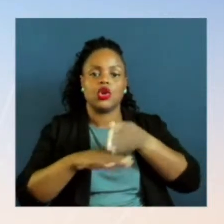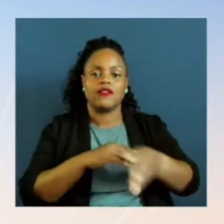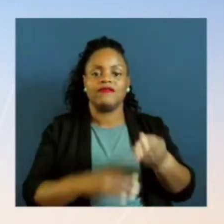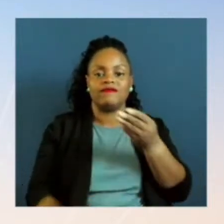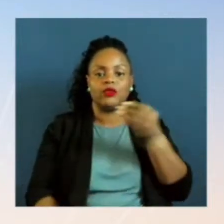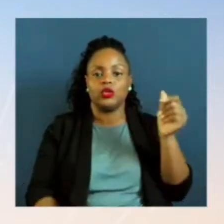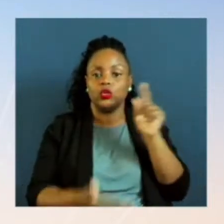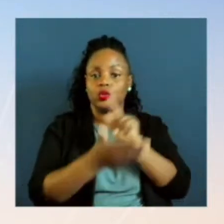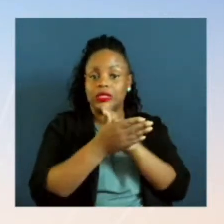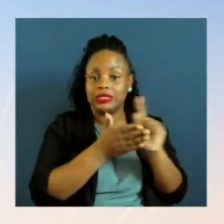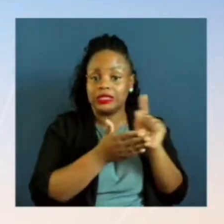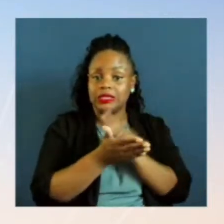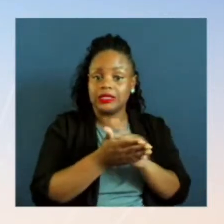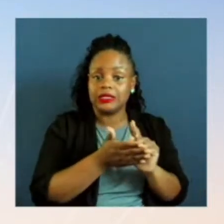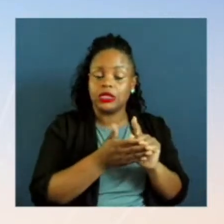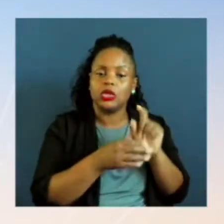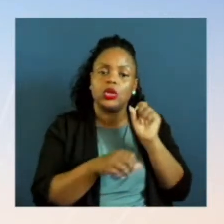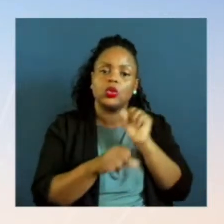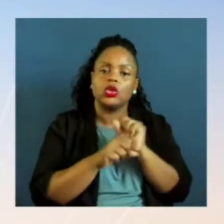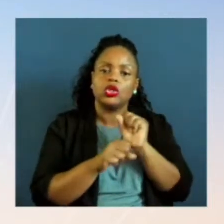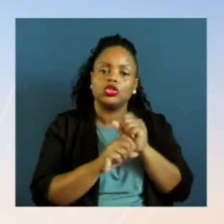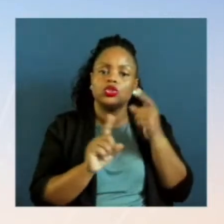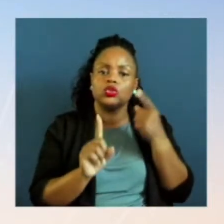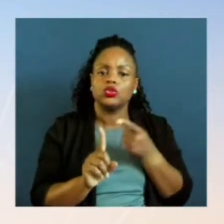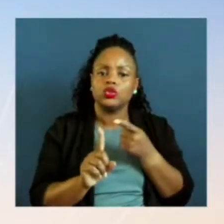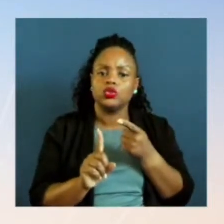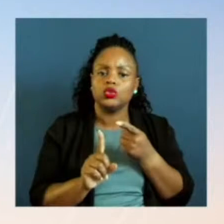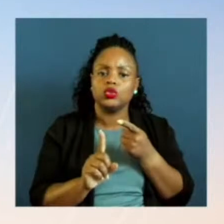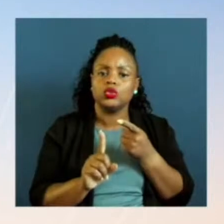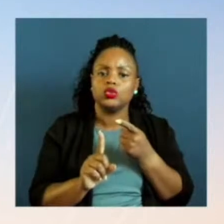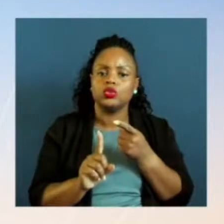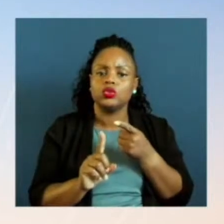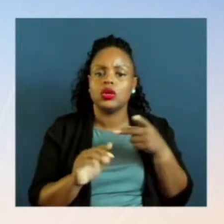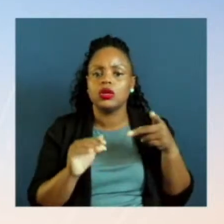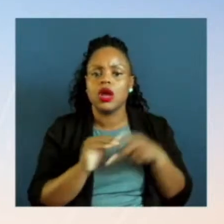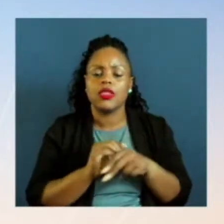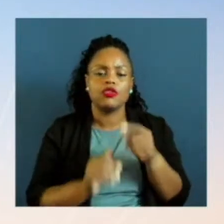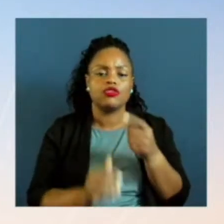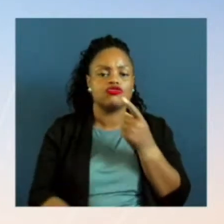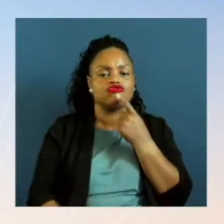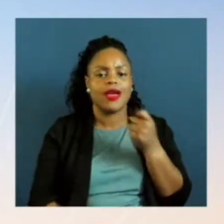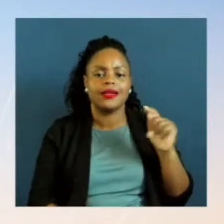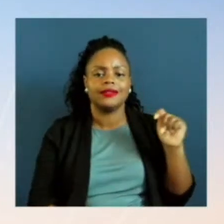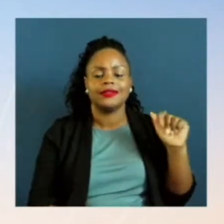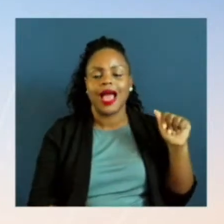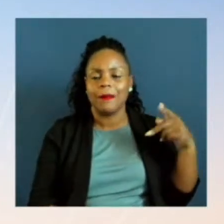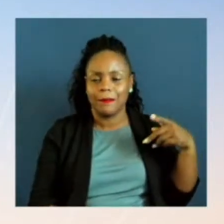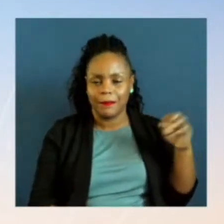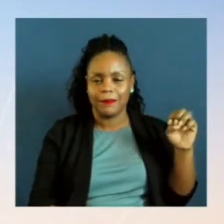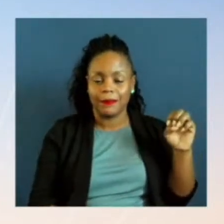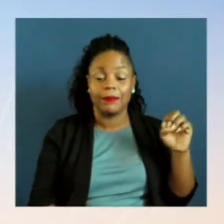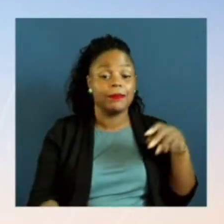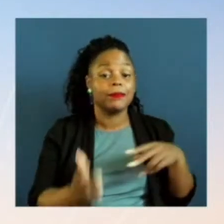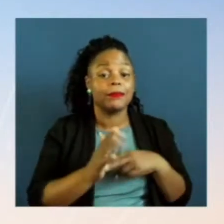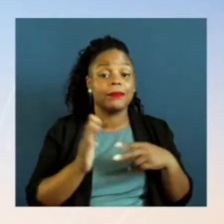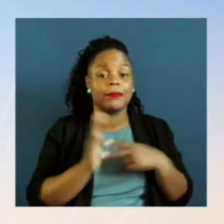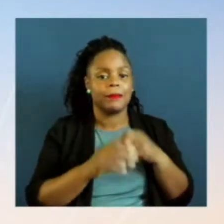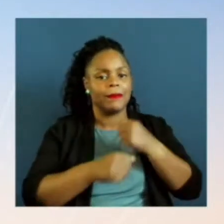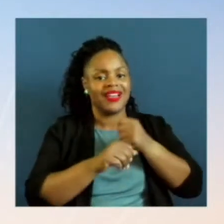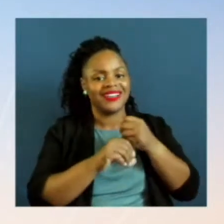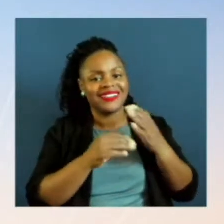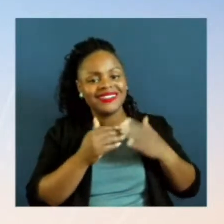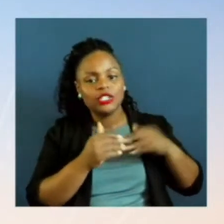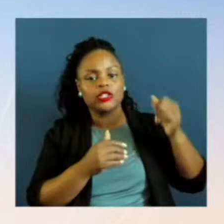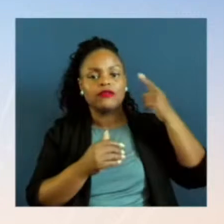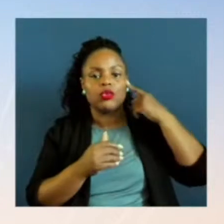working to cut bureaucratic red tape from here. So that includes making it easier for landlords and tenants to apply for